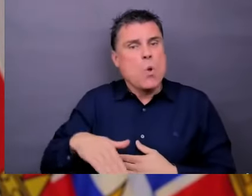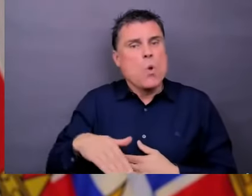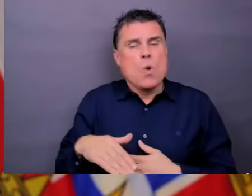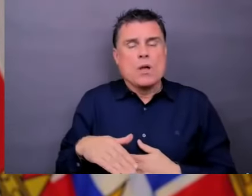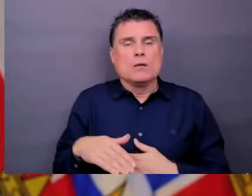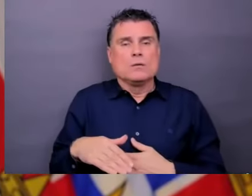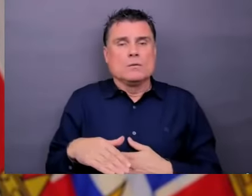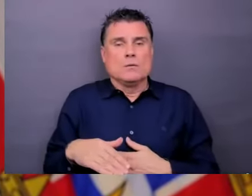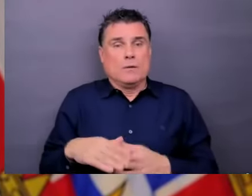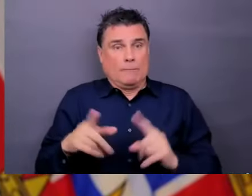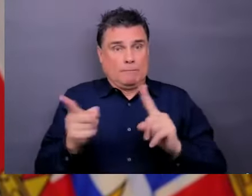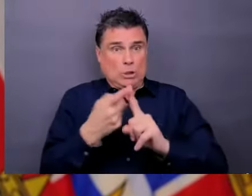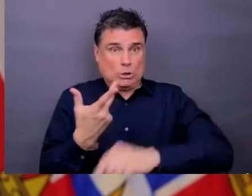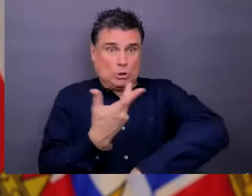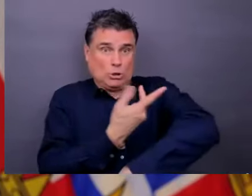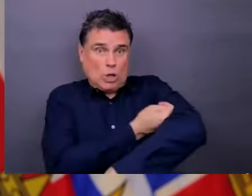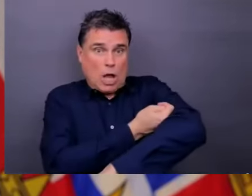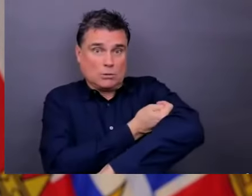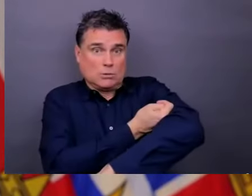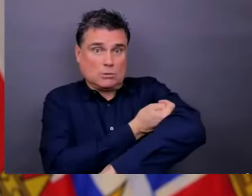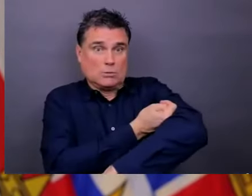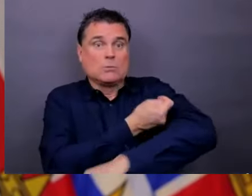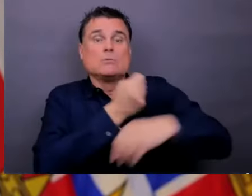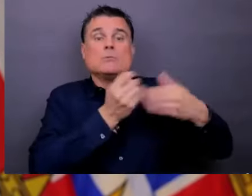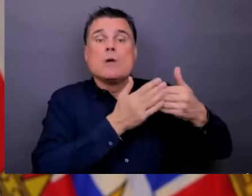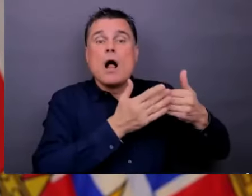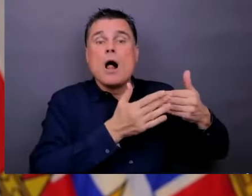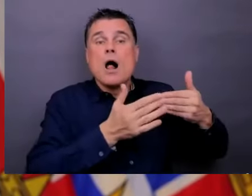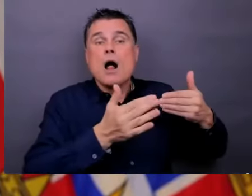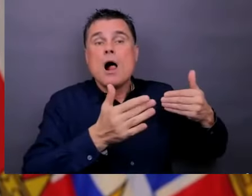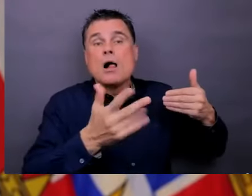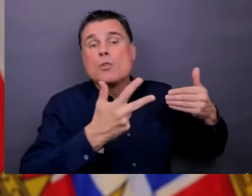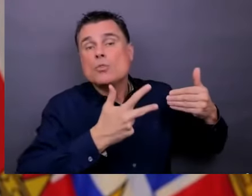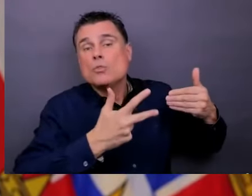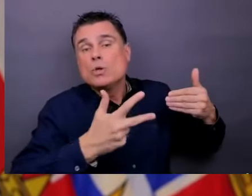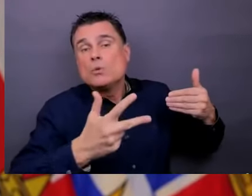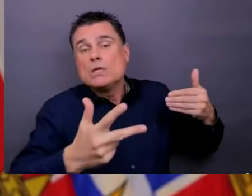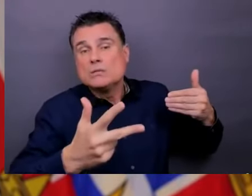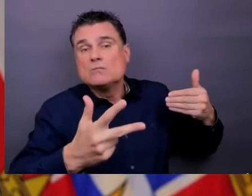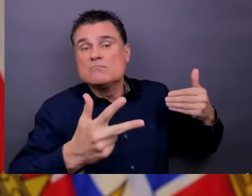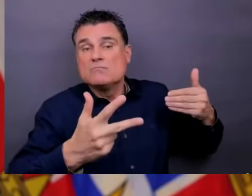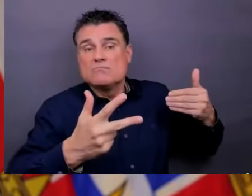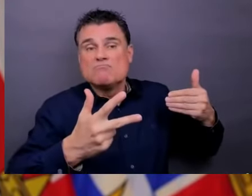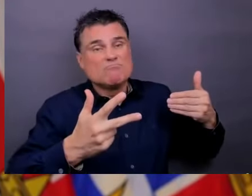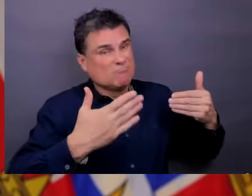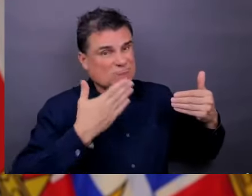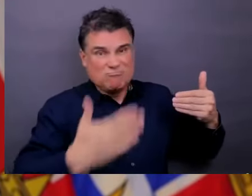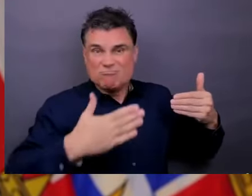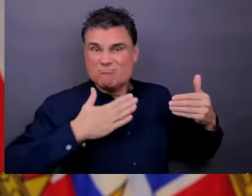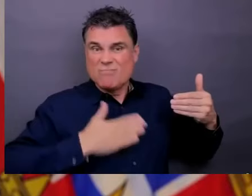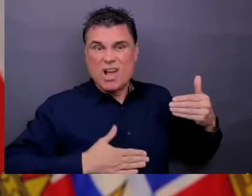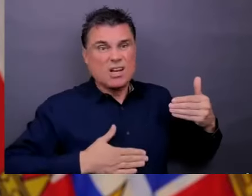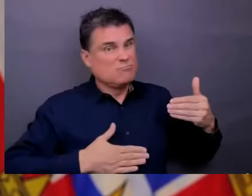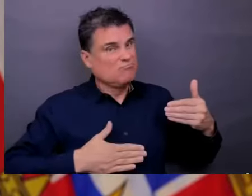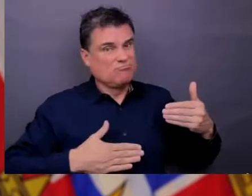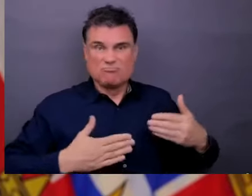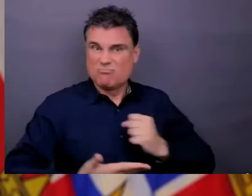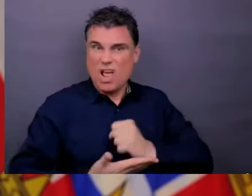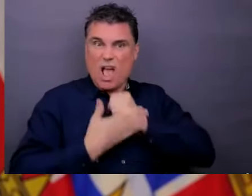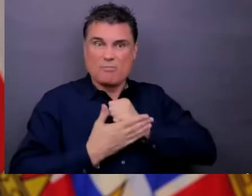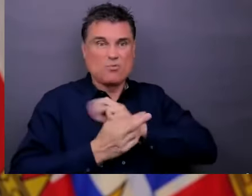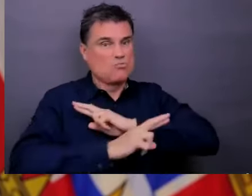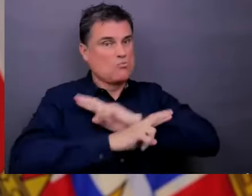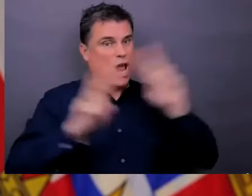we rarely see with vaccine programs. And it is good for as long as several weeks to months.